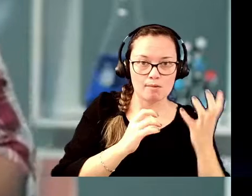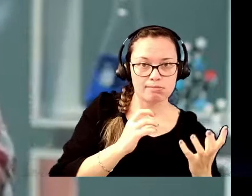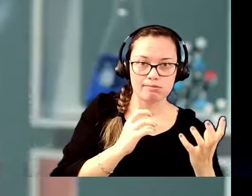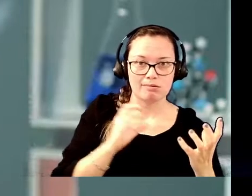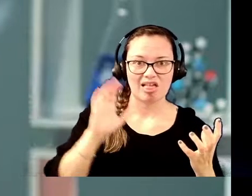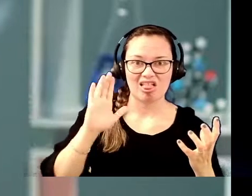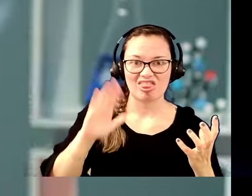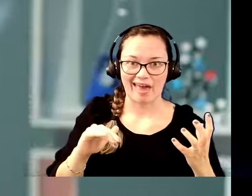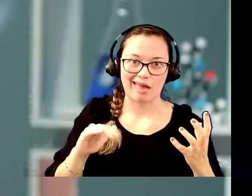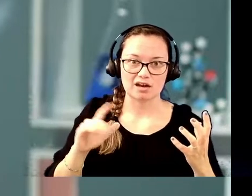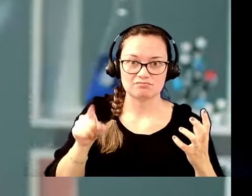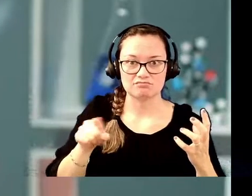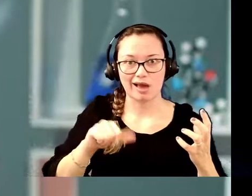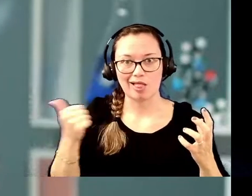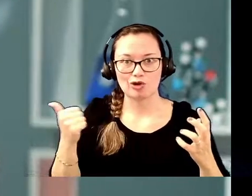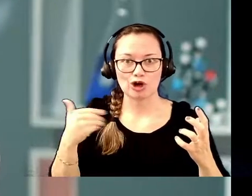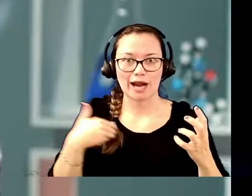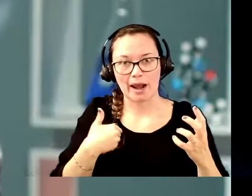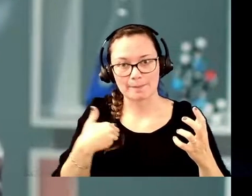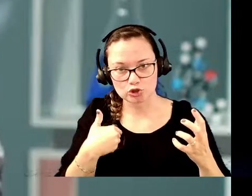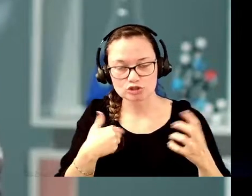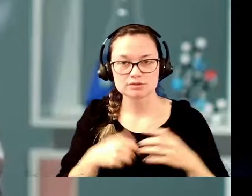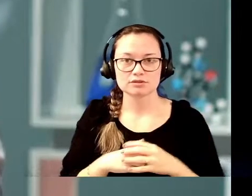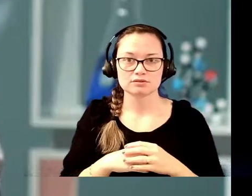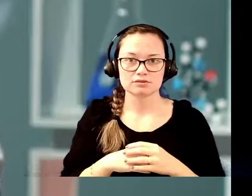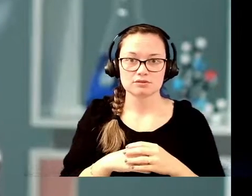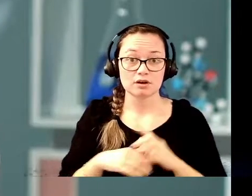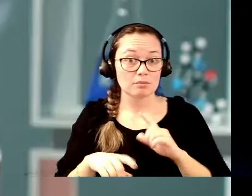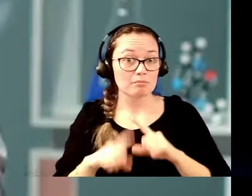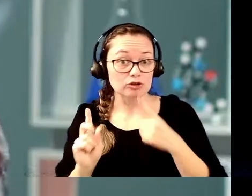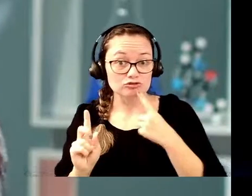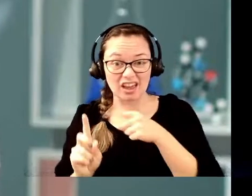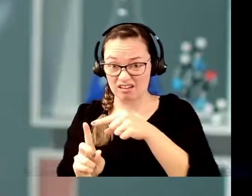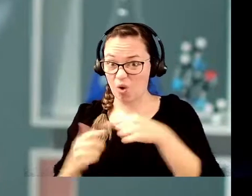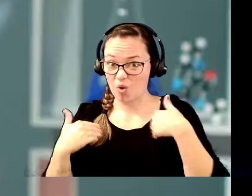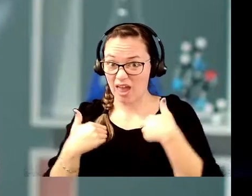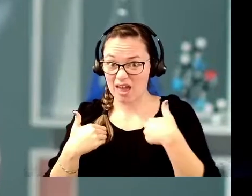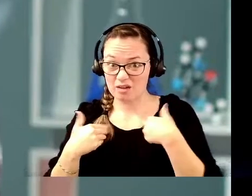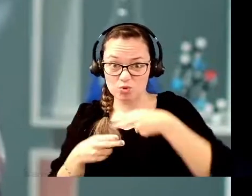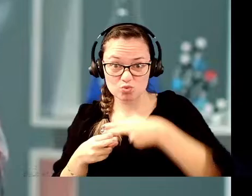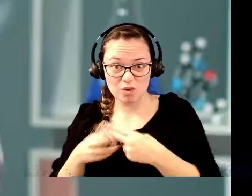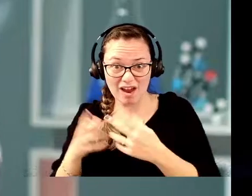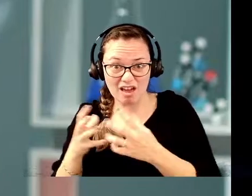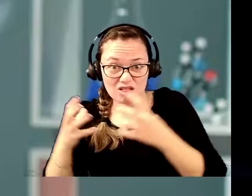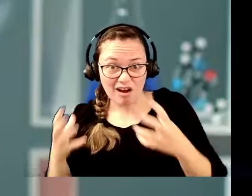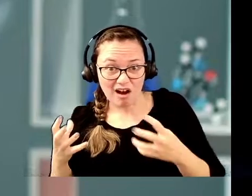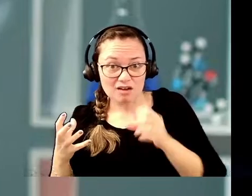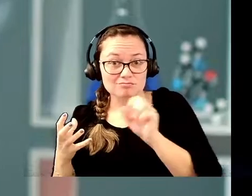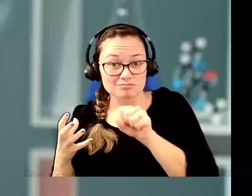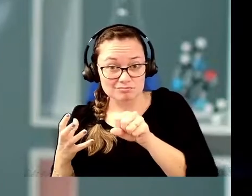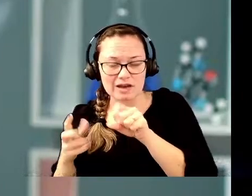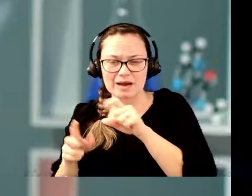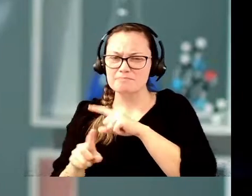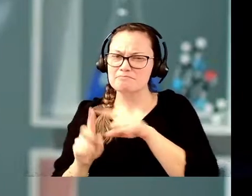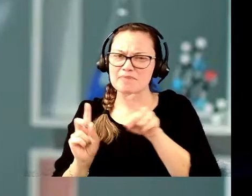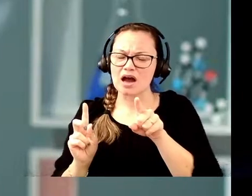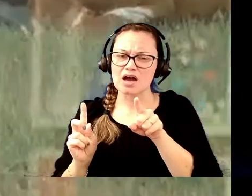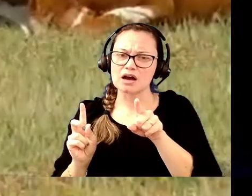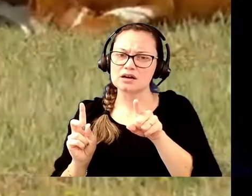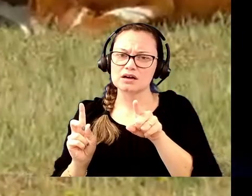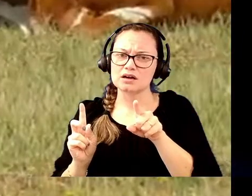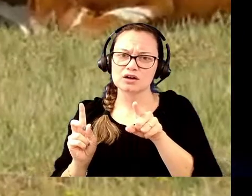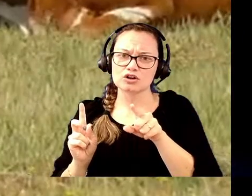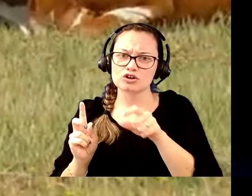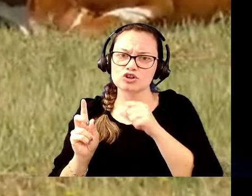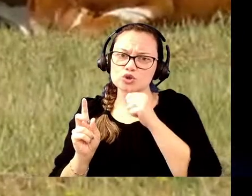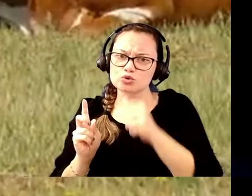may say, well, what, I don't know, large animals really weigh a lot, and they do, but you don't find, a